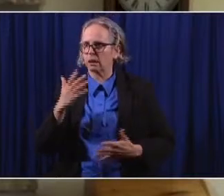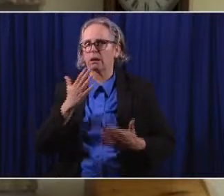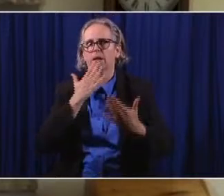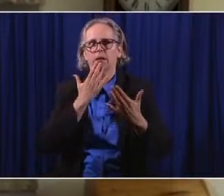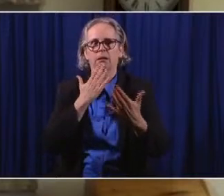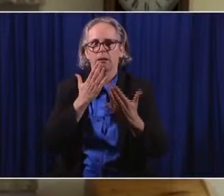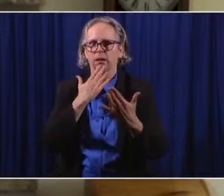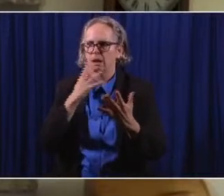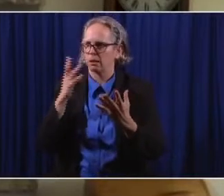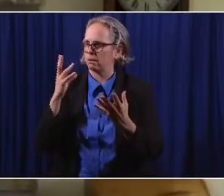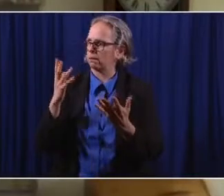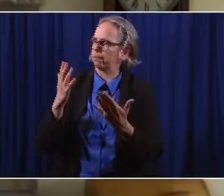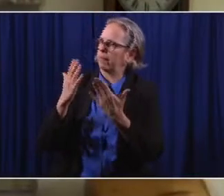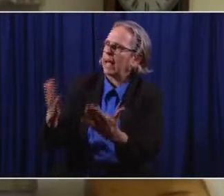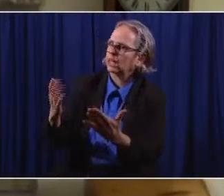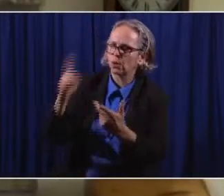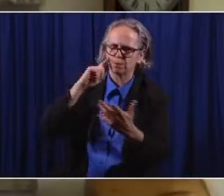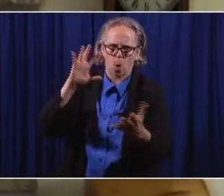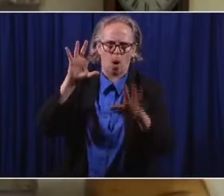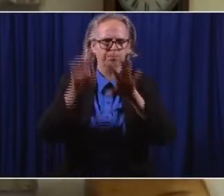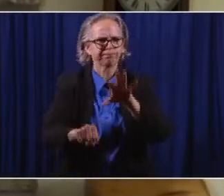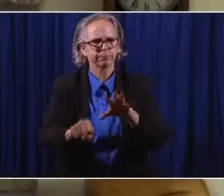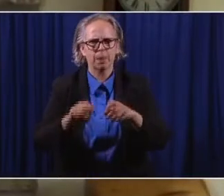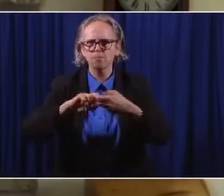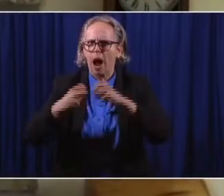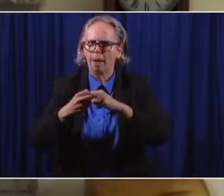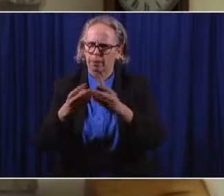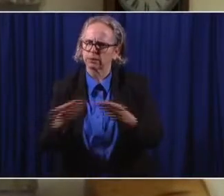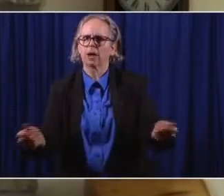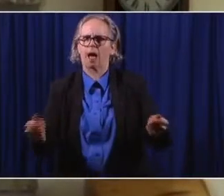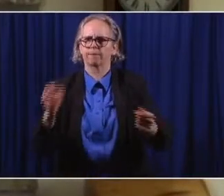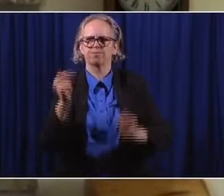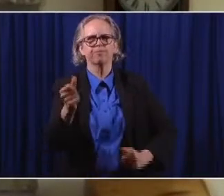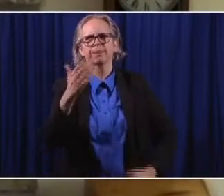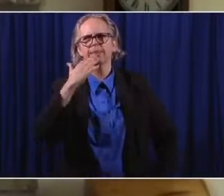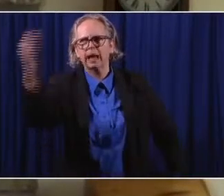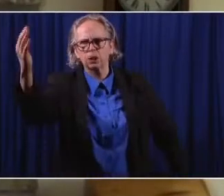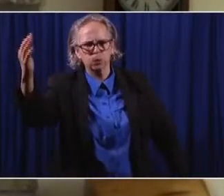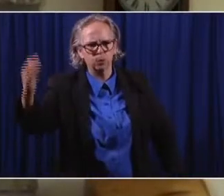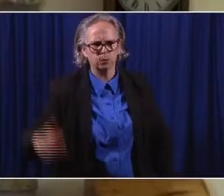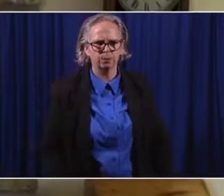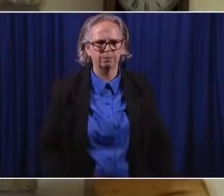or 8 days ago, to those 59,000